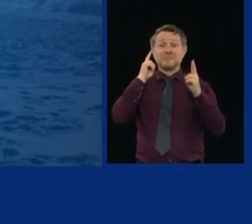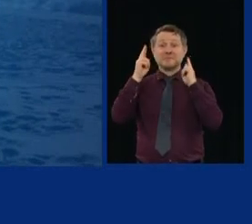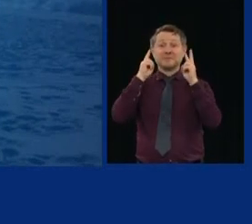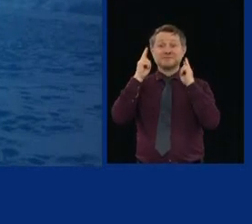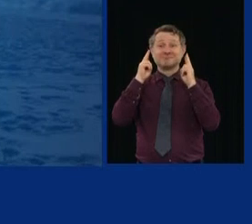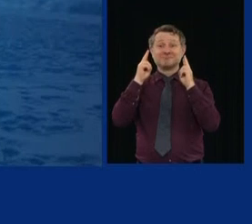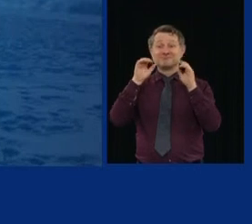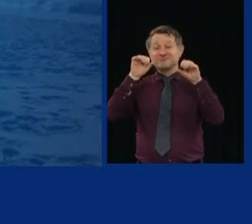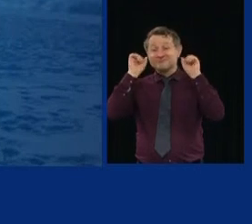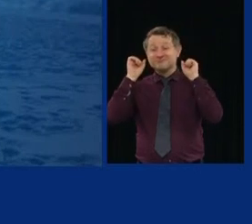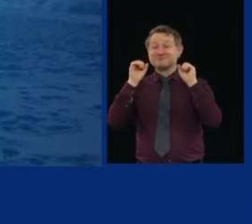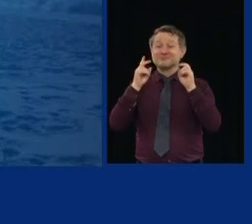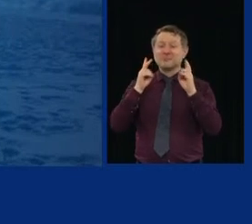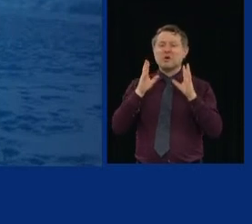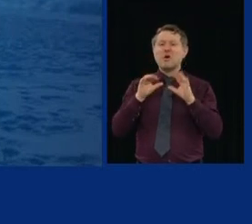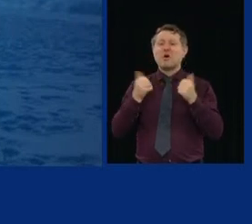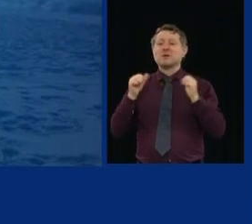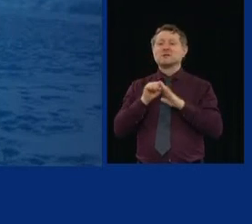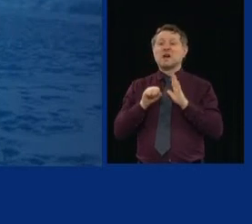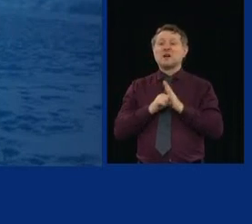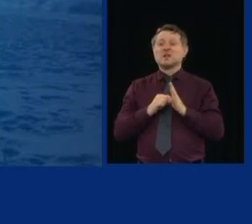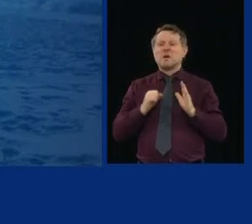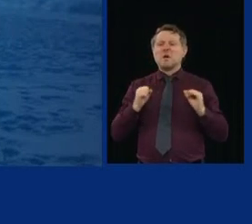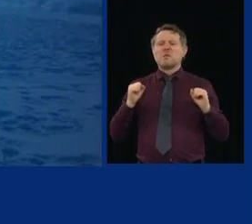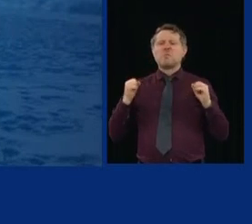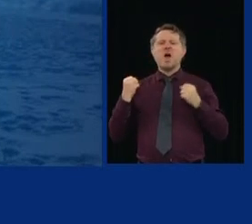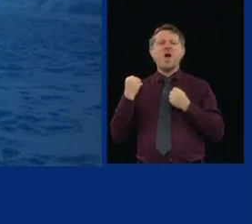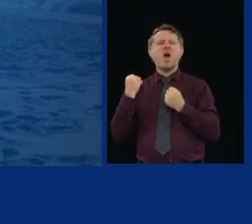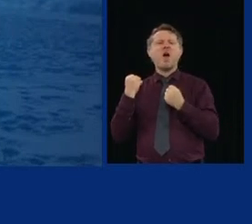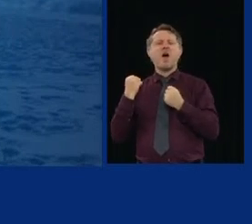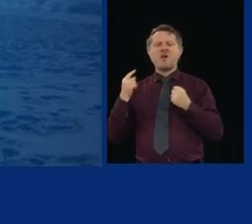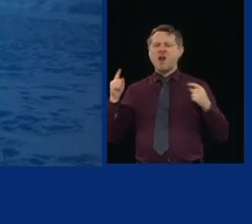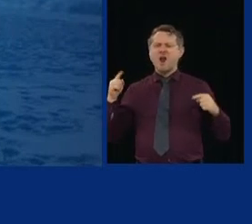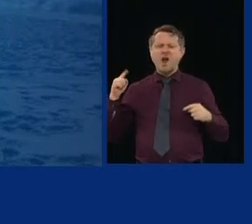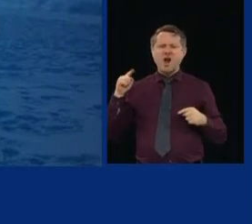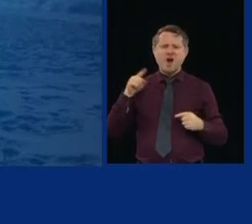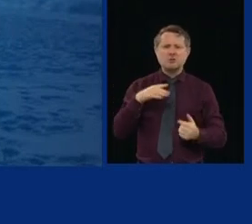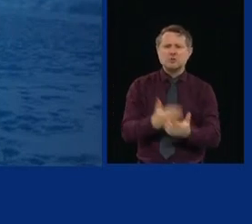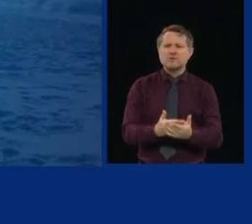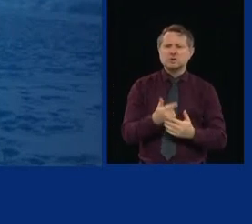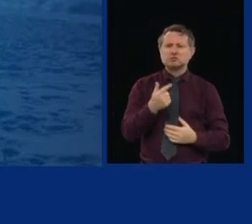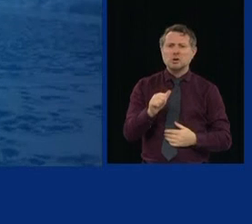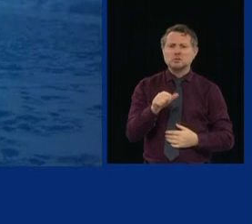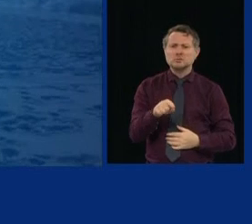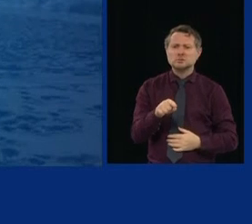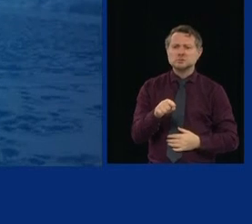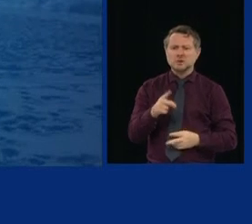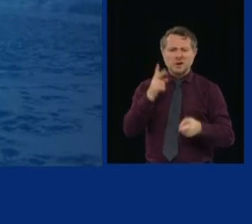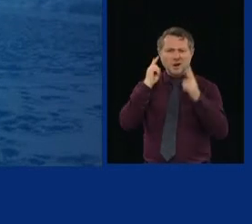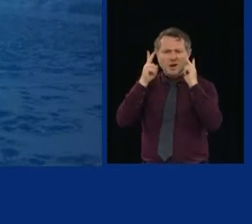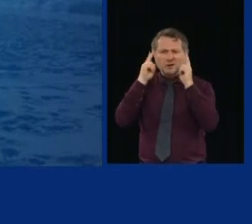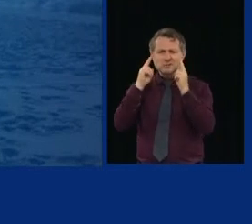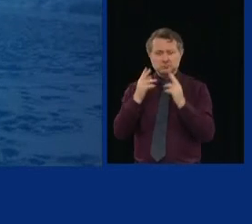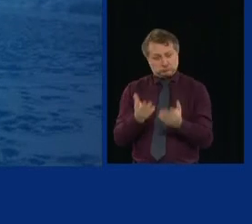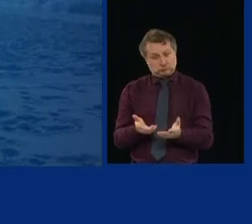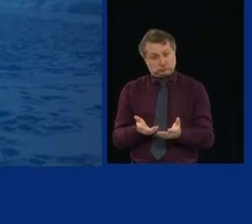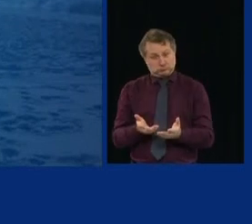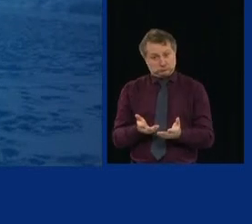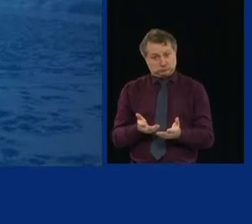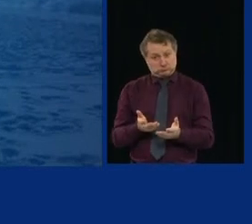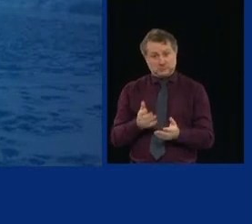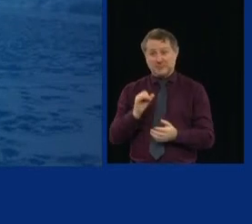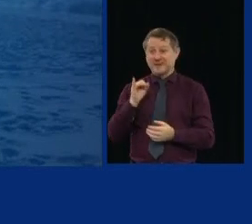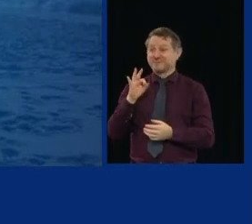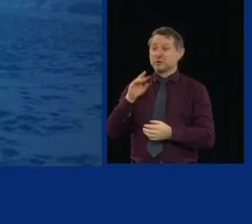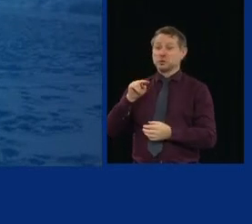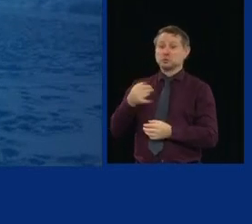from out of state to Georgia to get a haircut. If New Jersey opens beaches or Connecticut opens